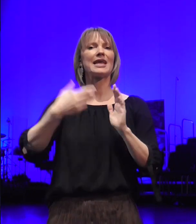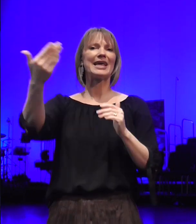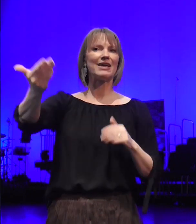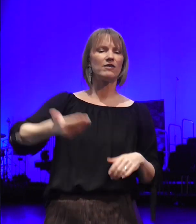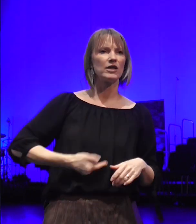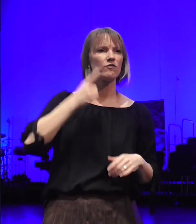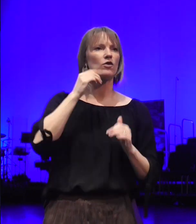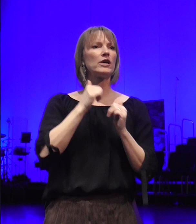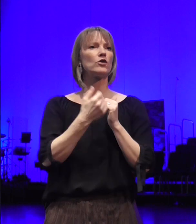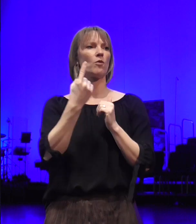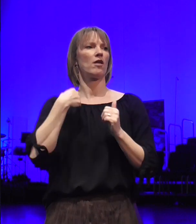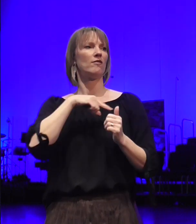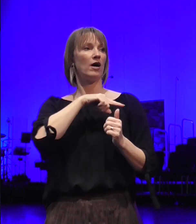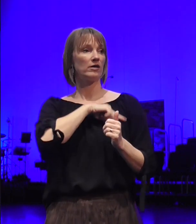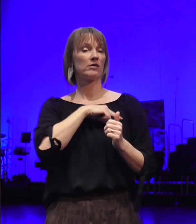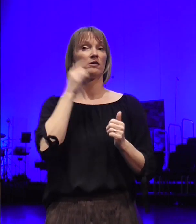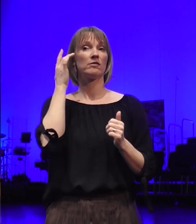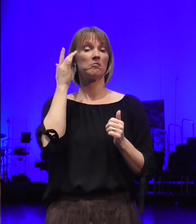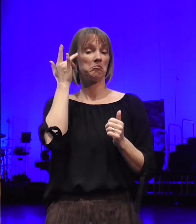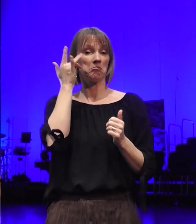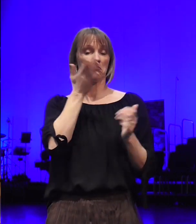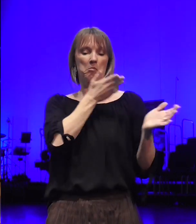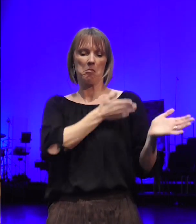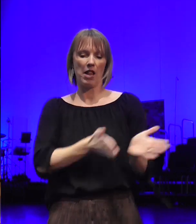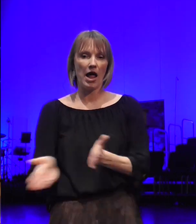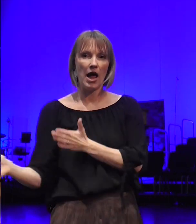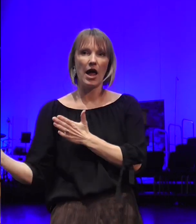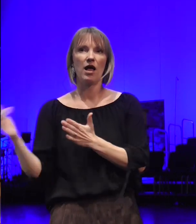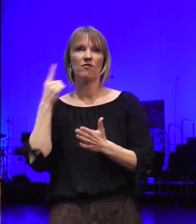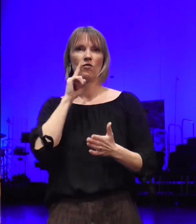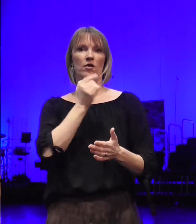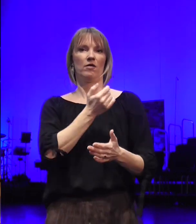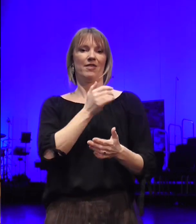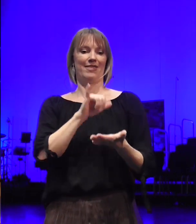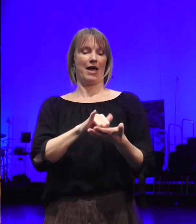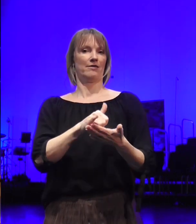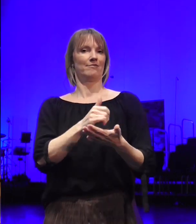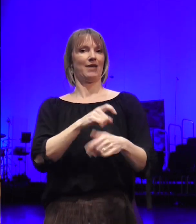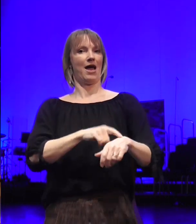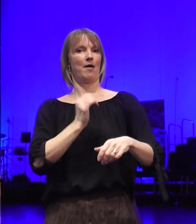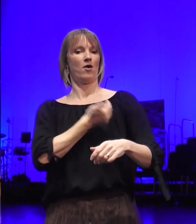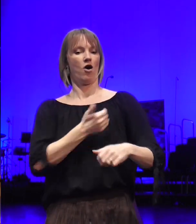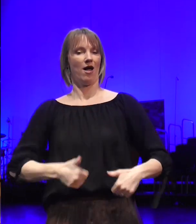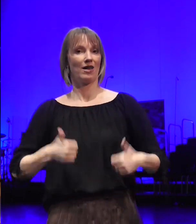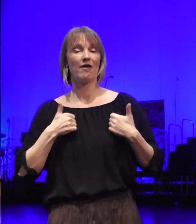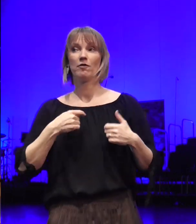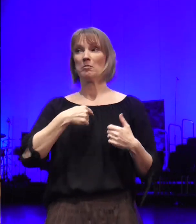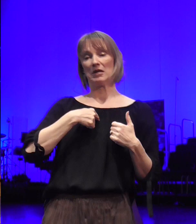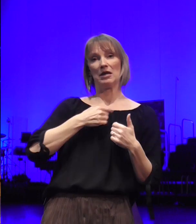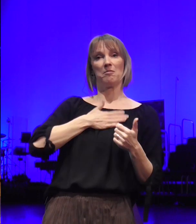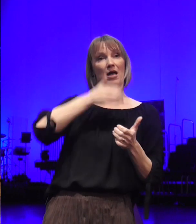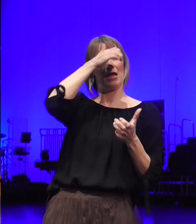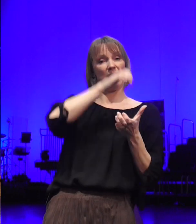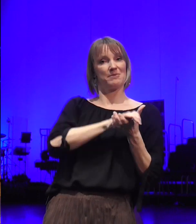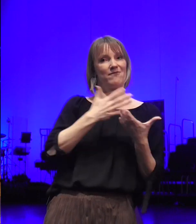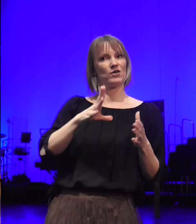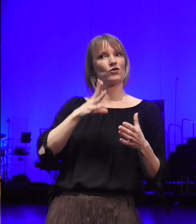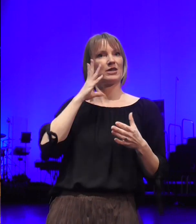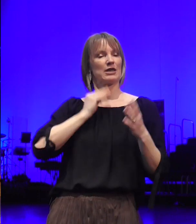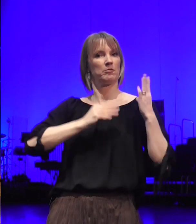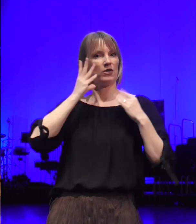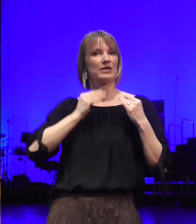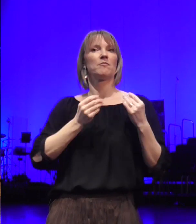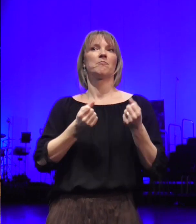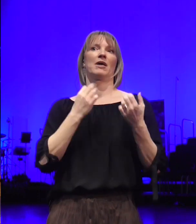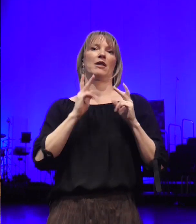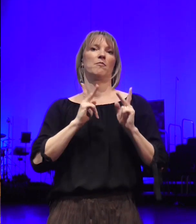one of us to make planning for that time in our life. I and my husband have experienced a number of